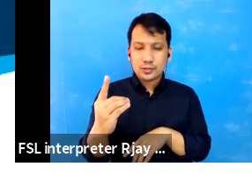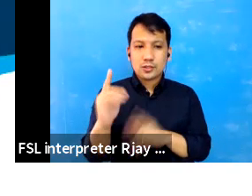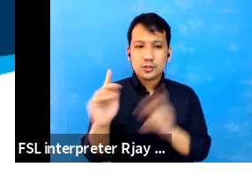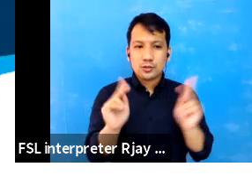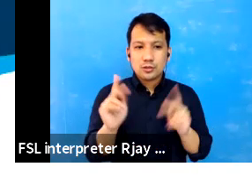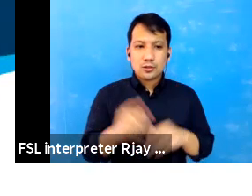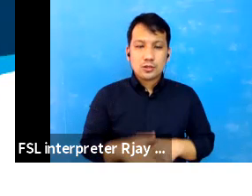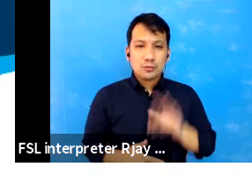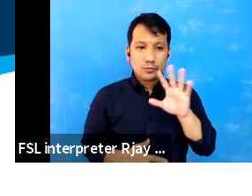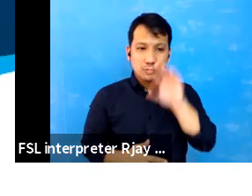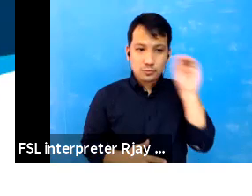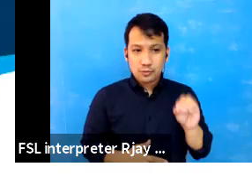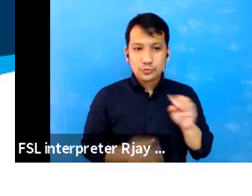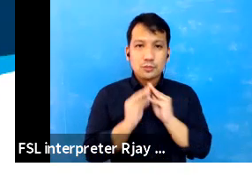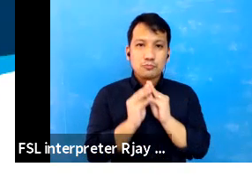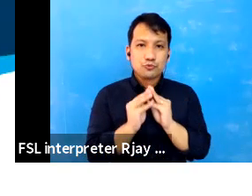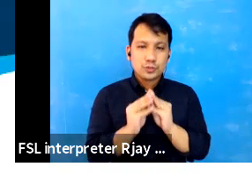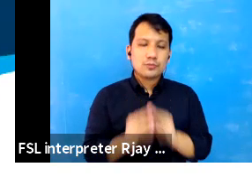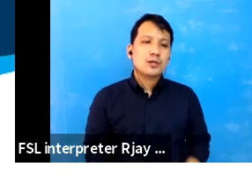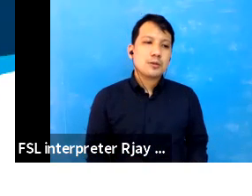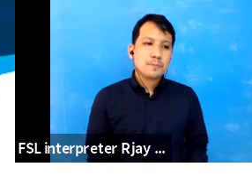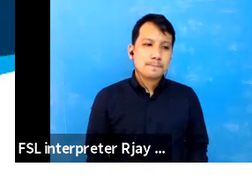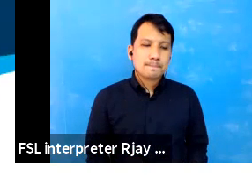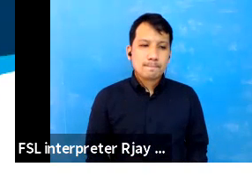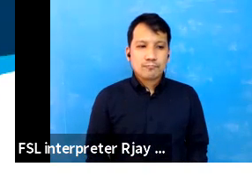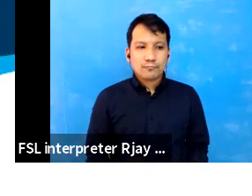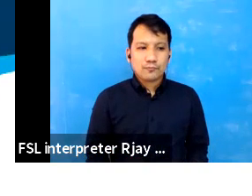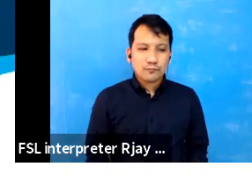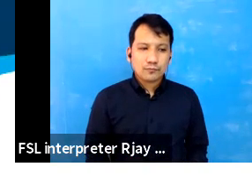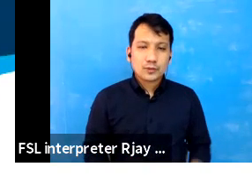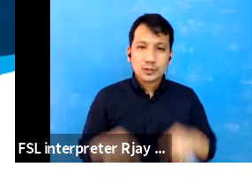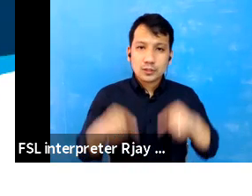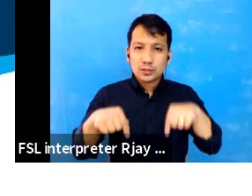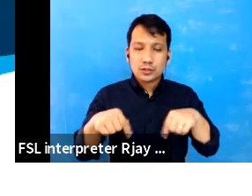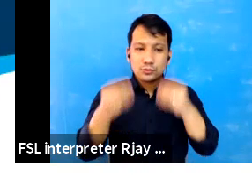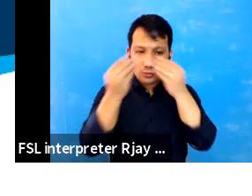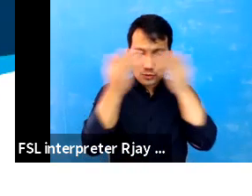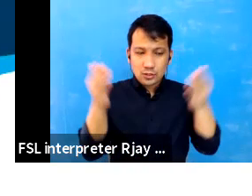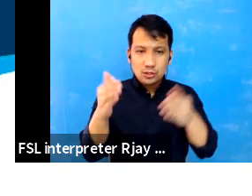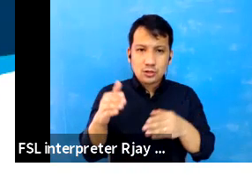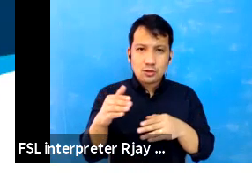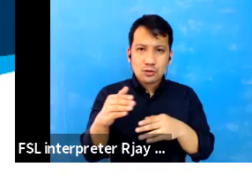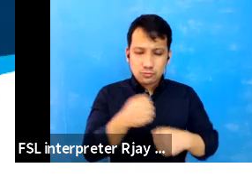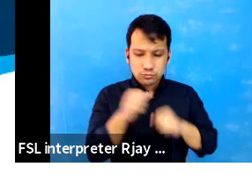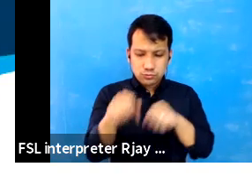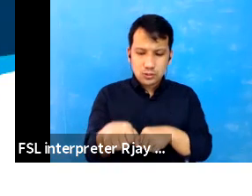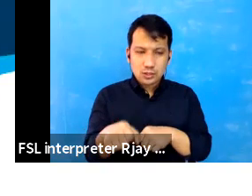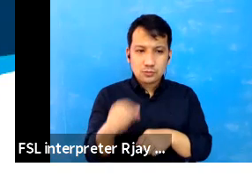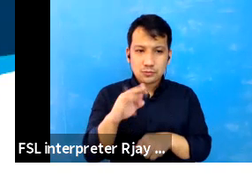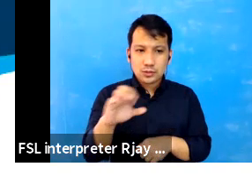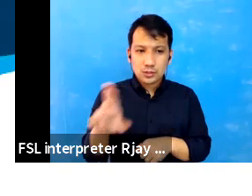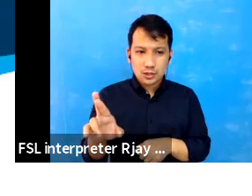population and 5% Muslim. Truly, our province is rich with marine, mineral